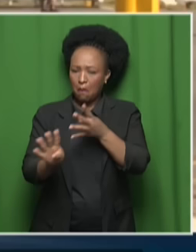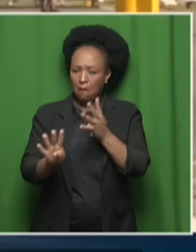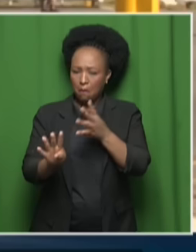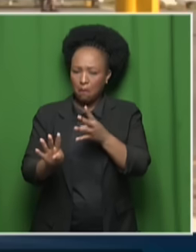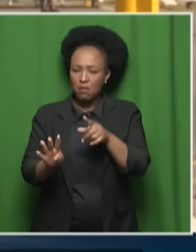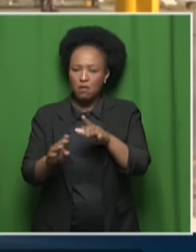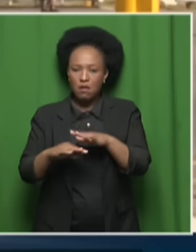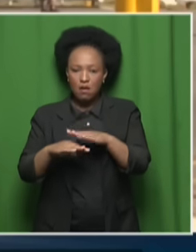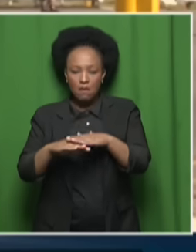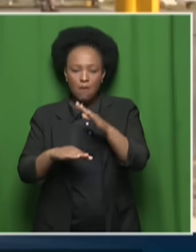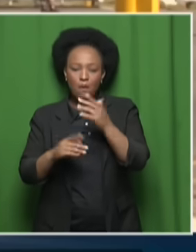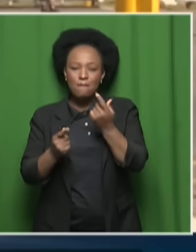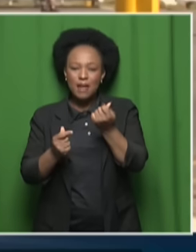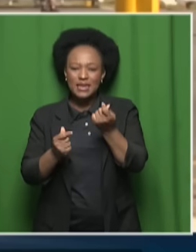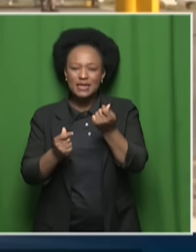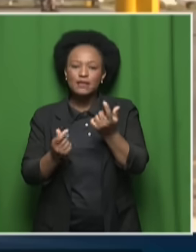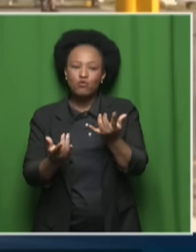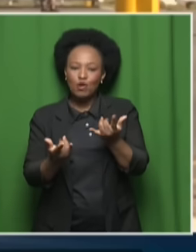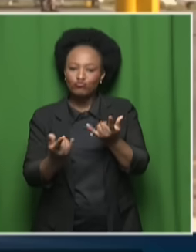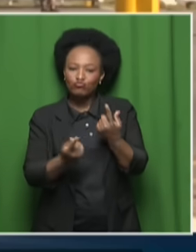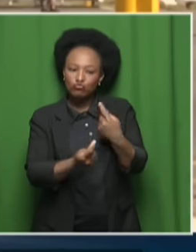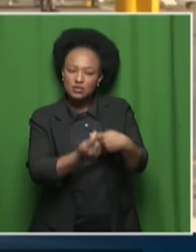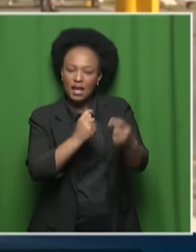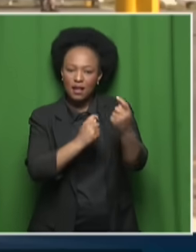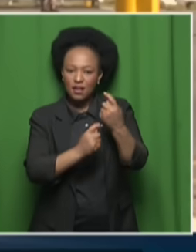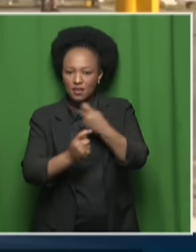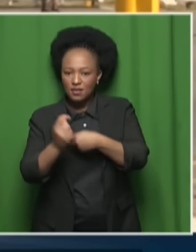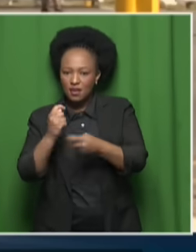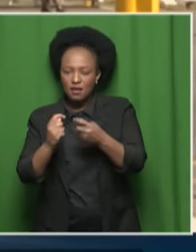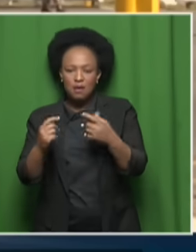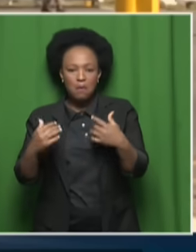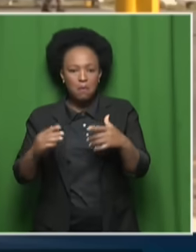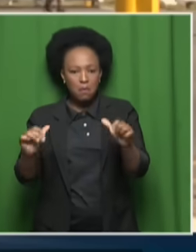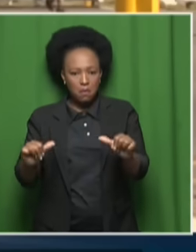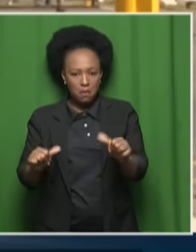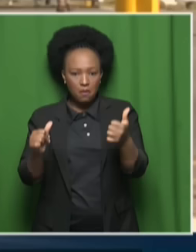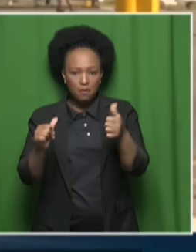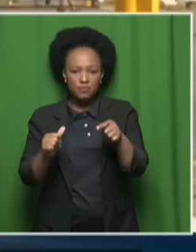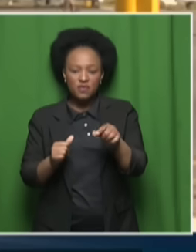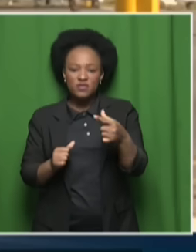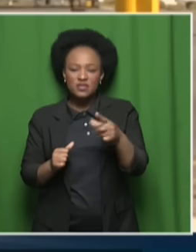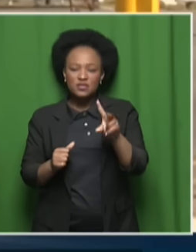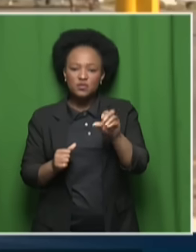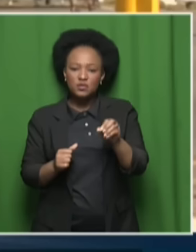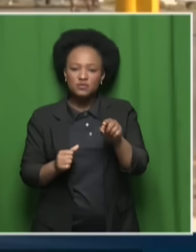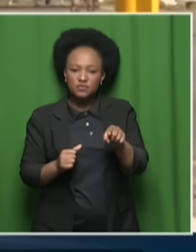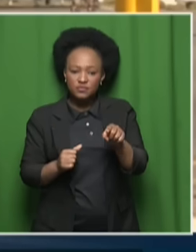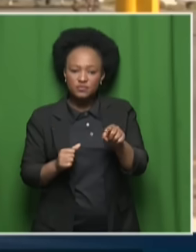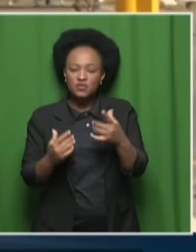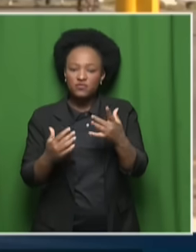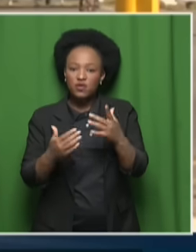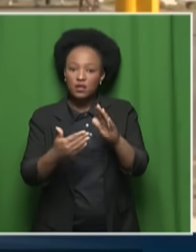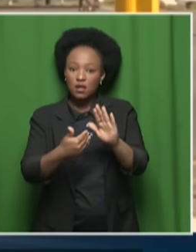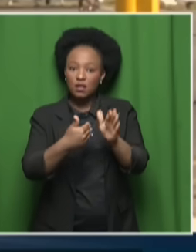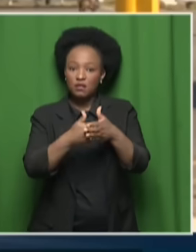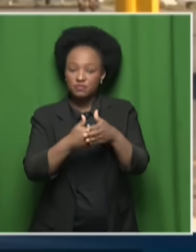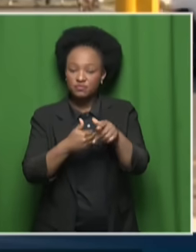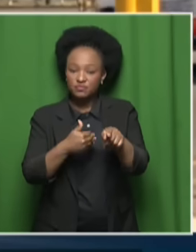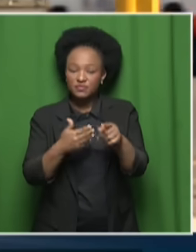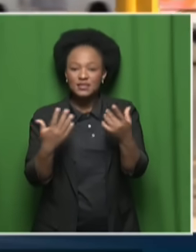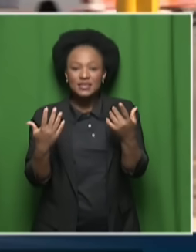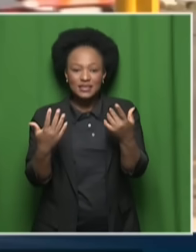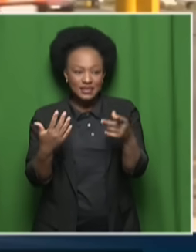has also increased the revenue for them. So we have mixed emotions talking about the G20, and as the hard lockdown continues to